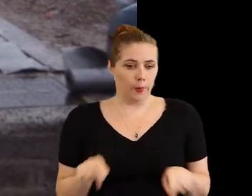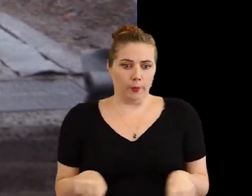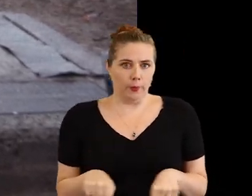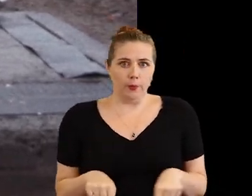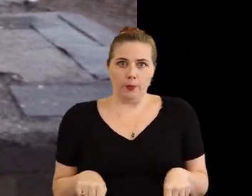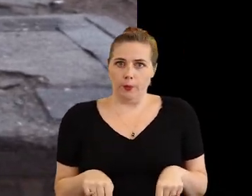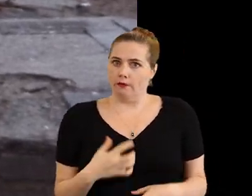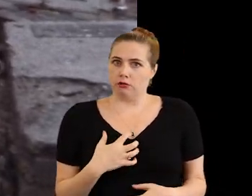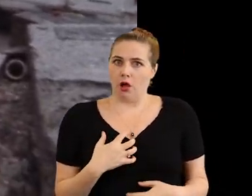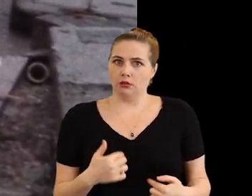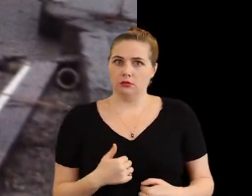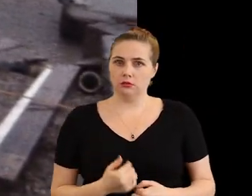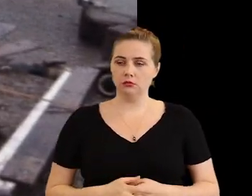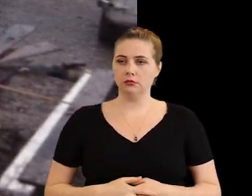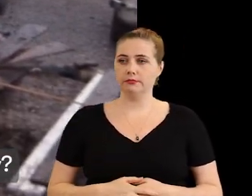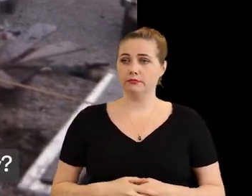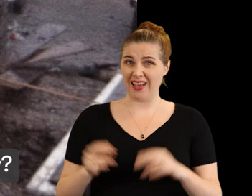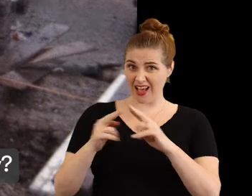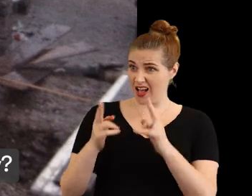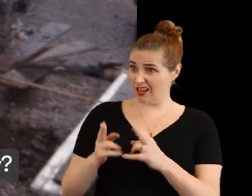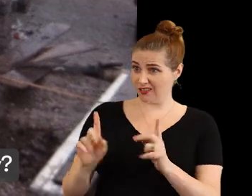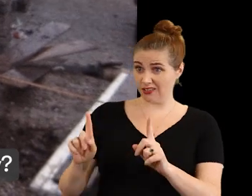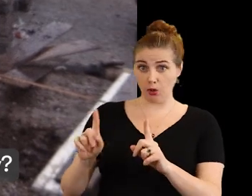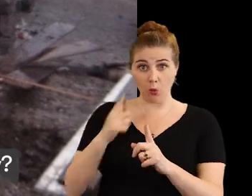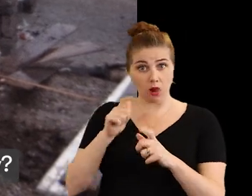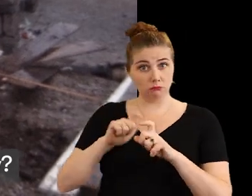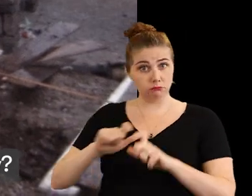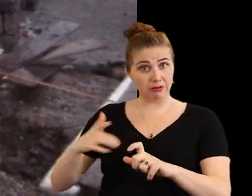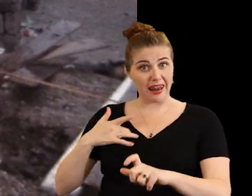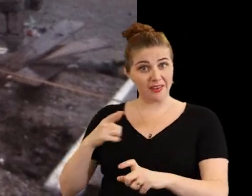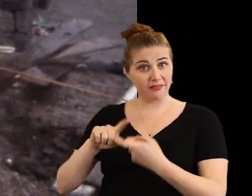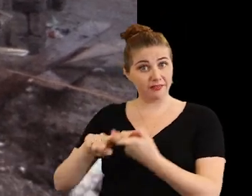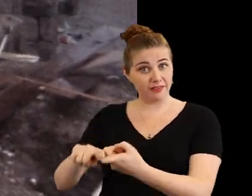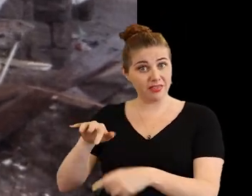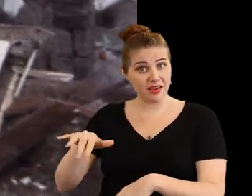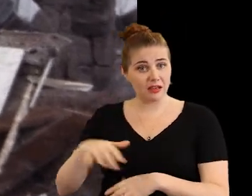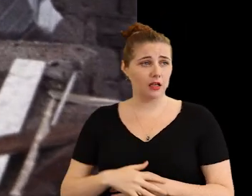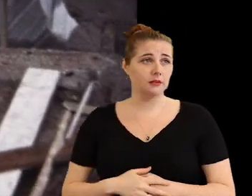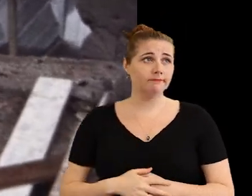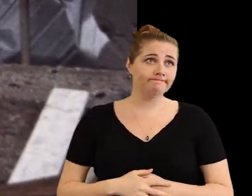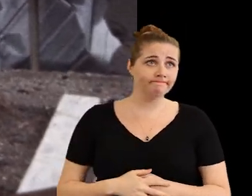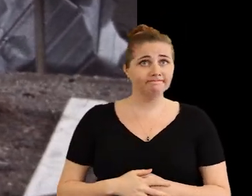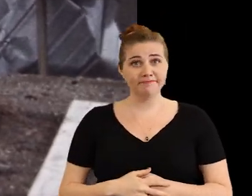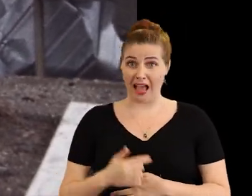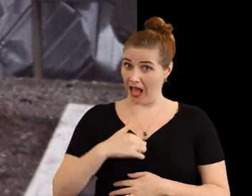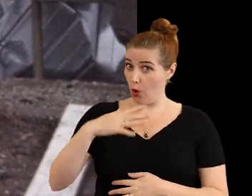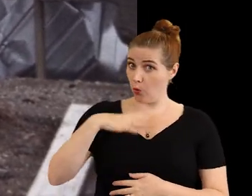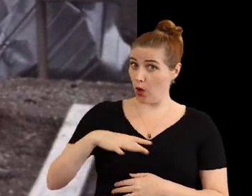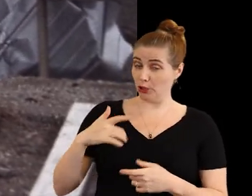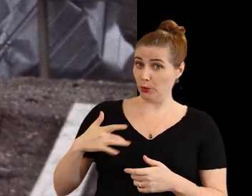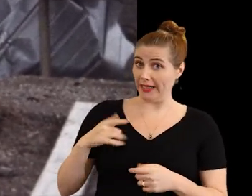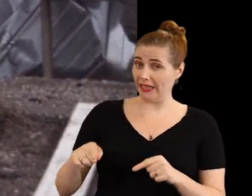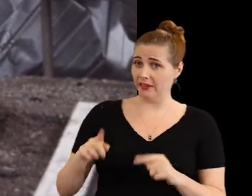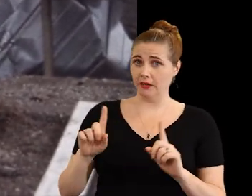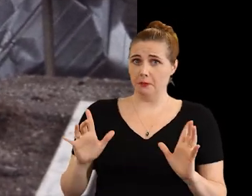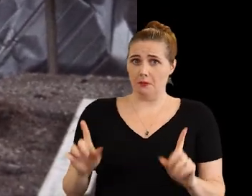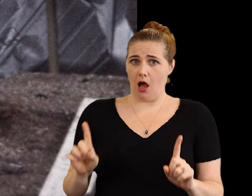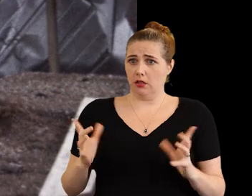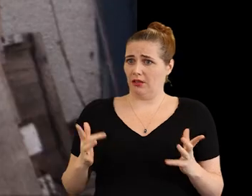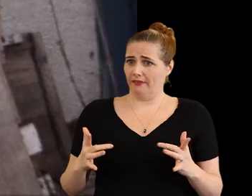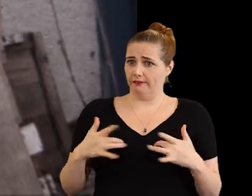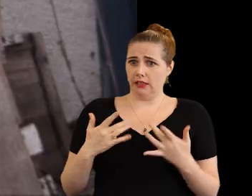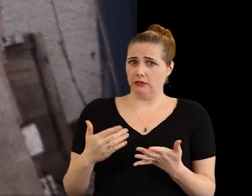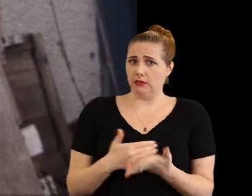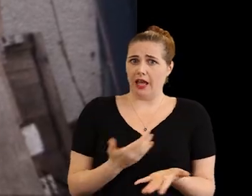were you? Well, I was terribly frightened. What's going to happen to the house now? Will you go on living here? Well, I would like to,